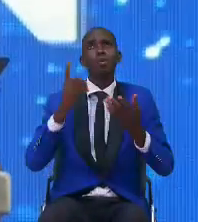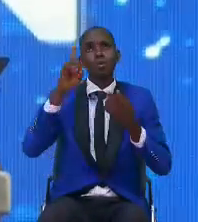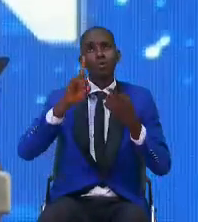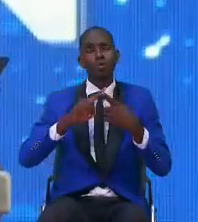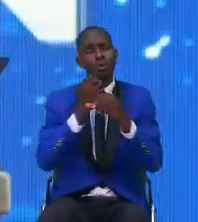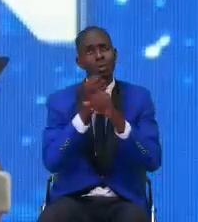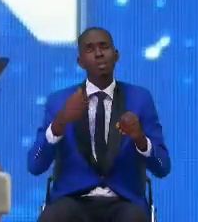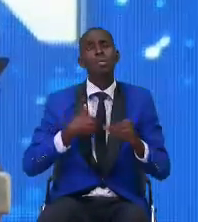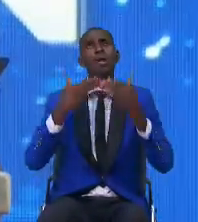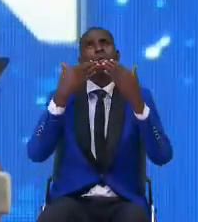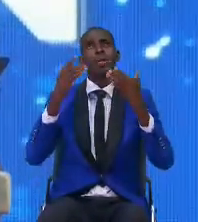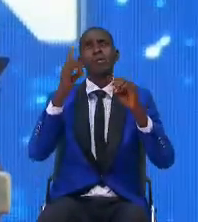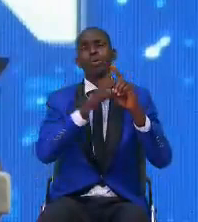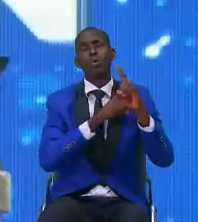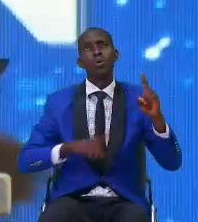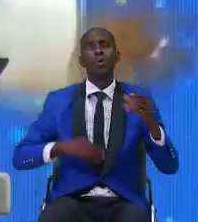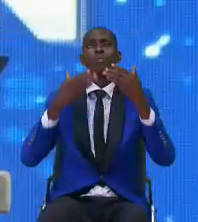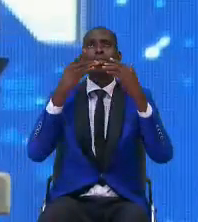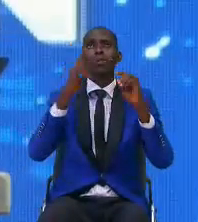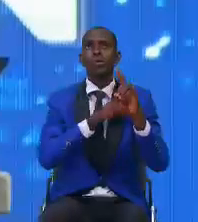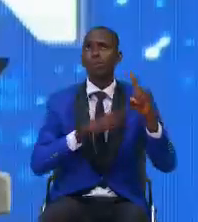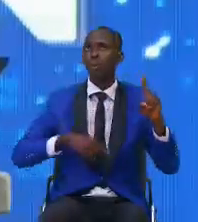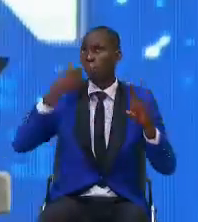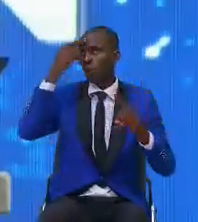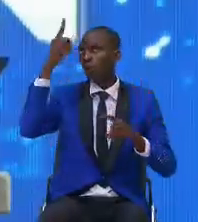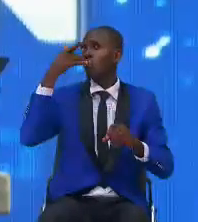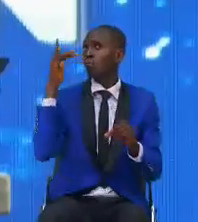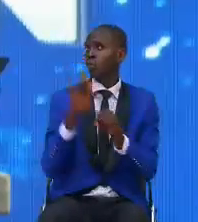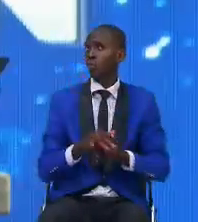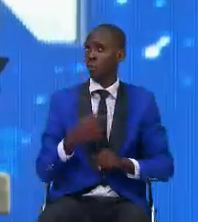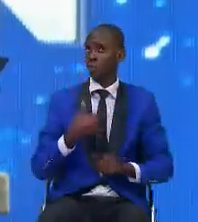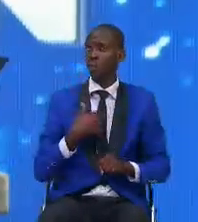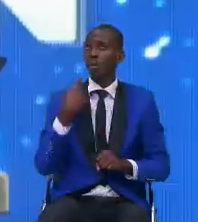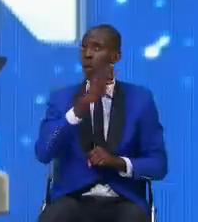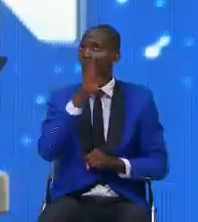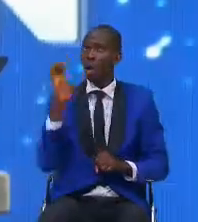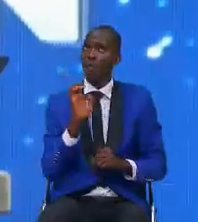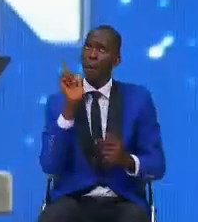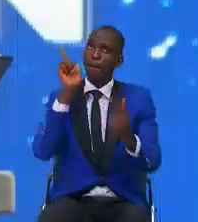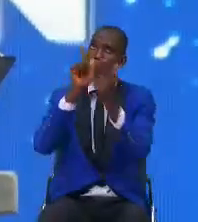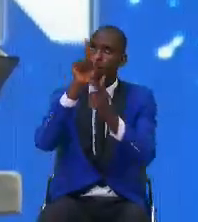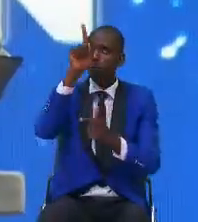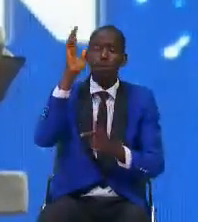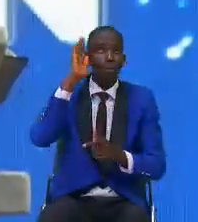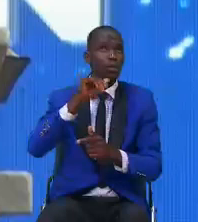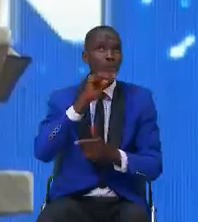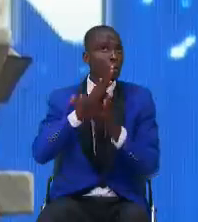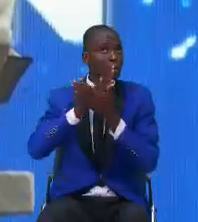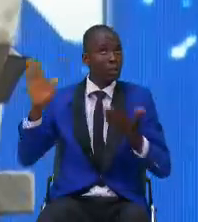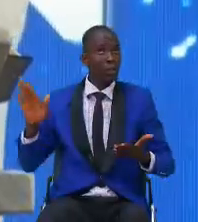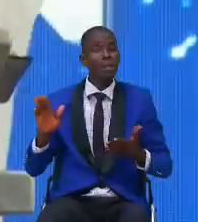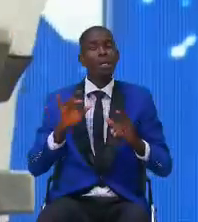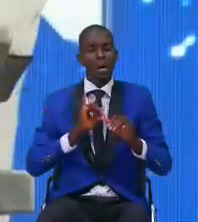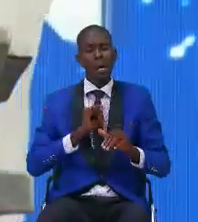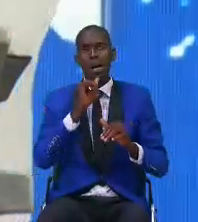pardon, I'm here. I want your salvation. Thank you, Lord. Thank you, Lord. You said, whosoever comes to you,